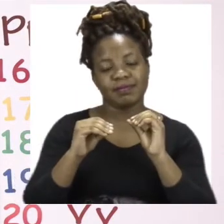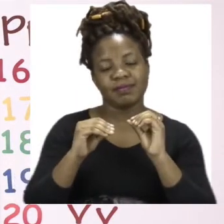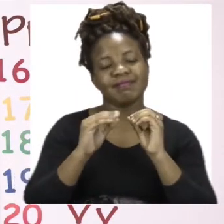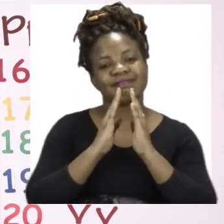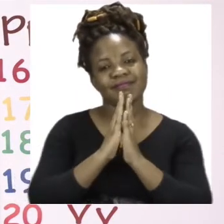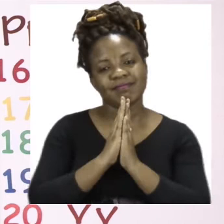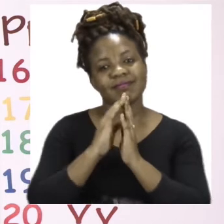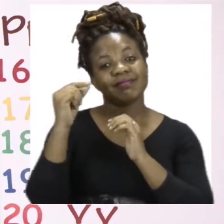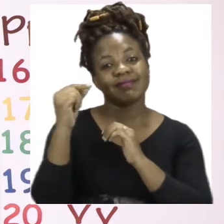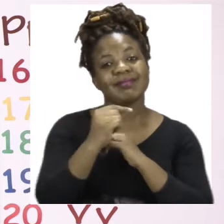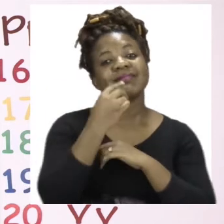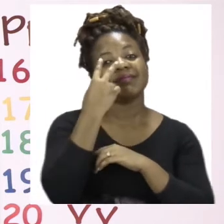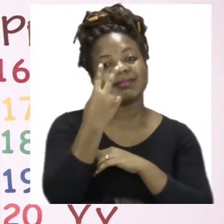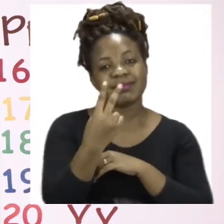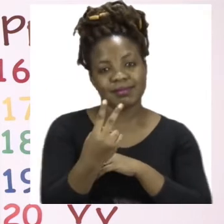to